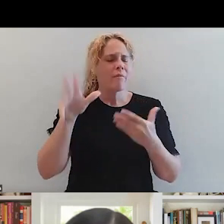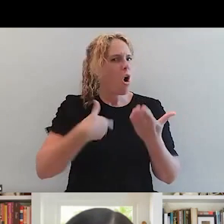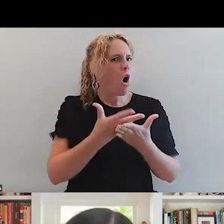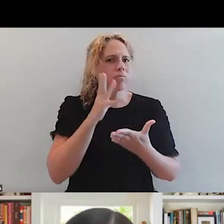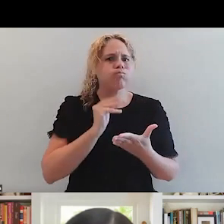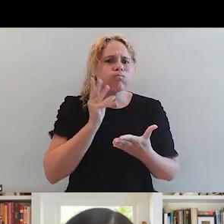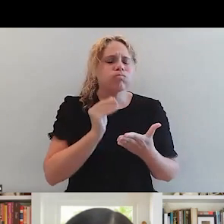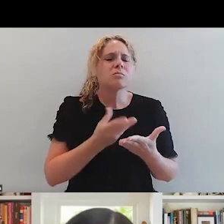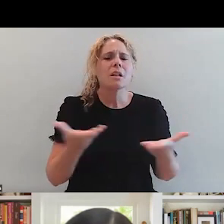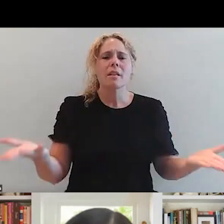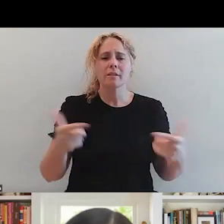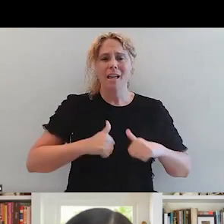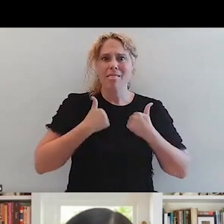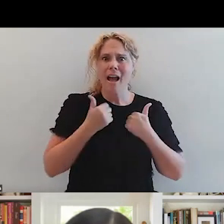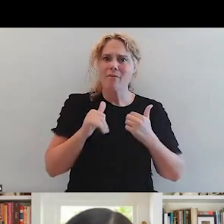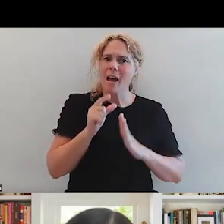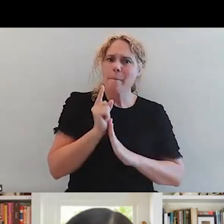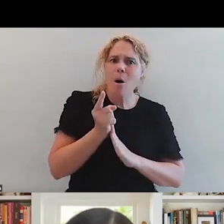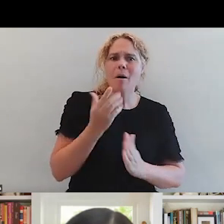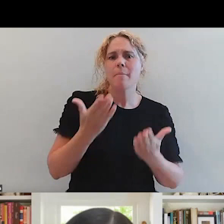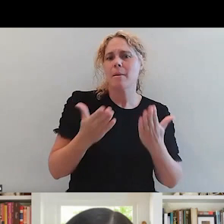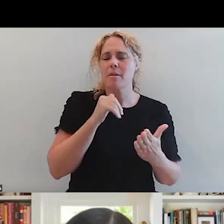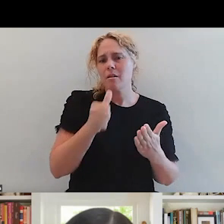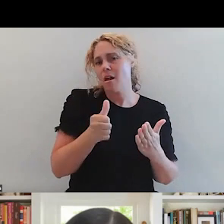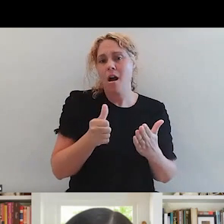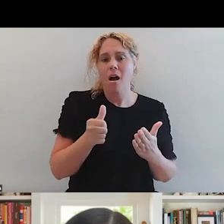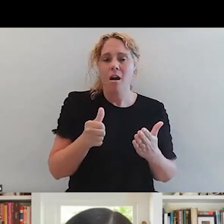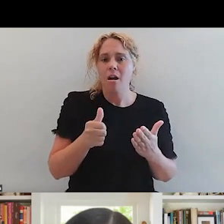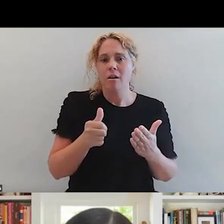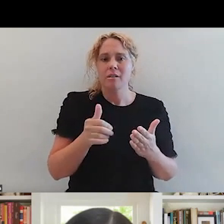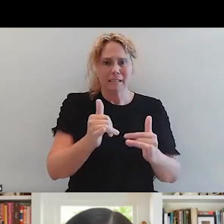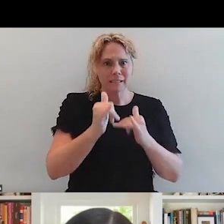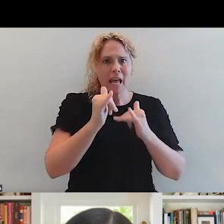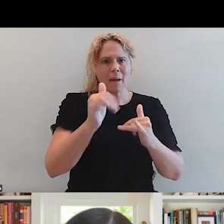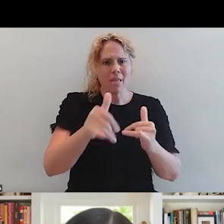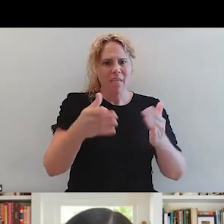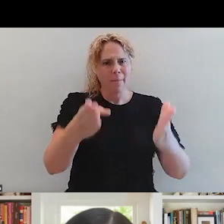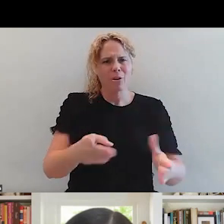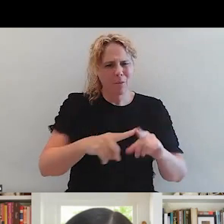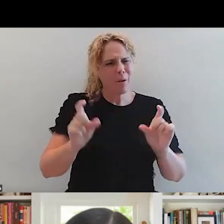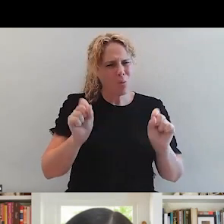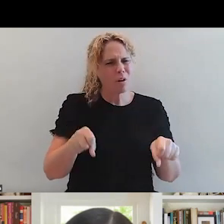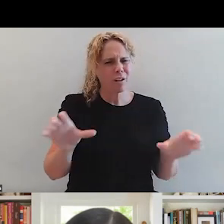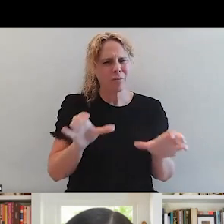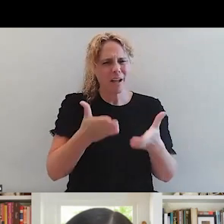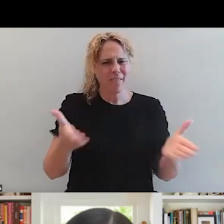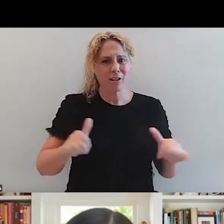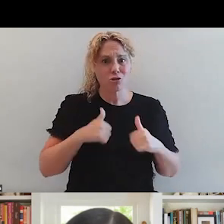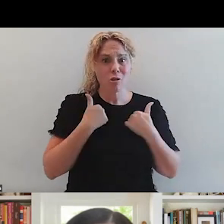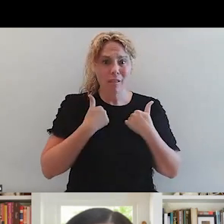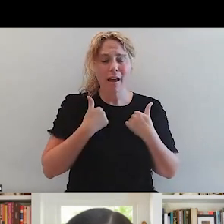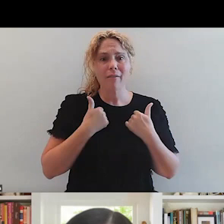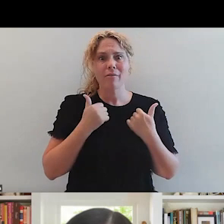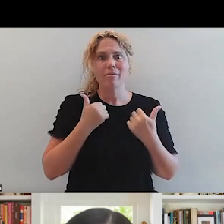been through, had that moment. We may not be where this individual is today, but we could have done things in our life that brought us to that moment. So I think